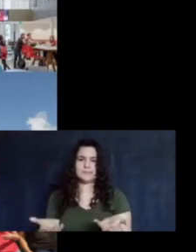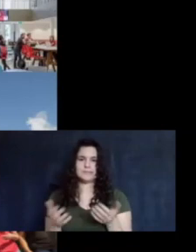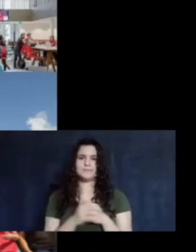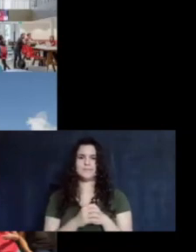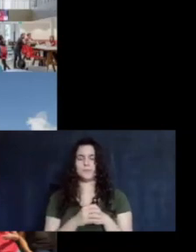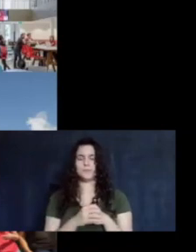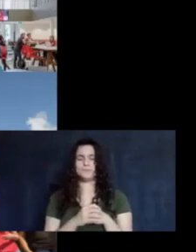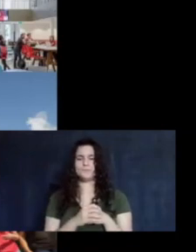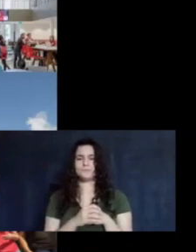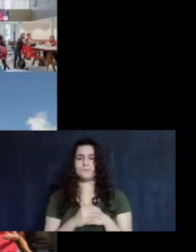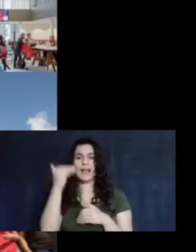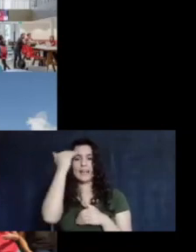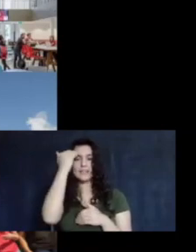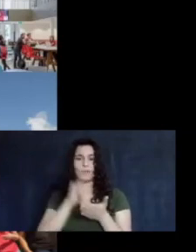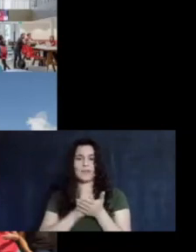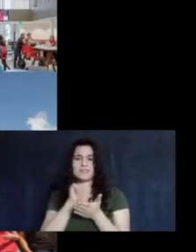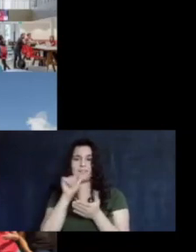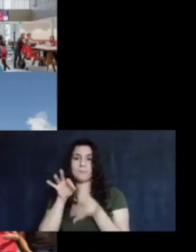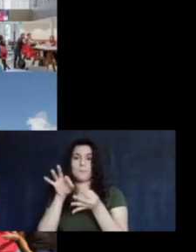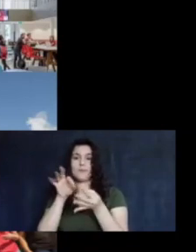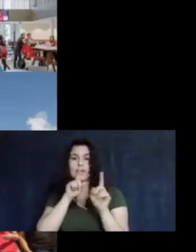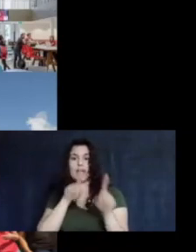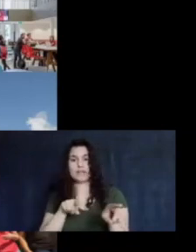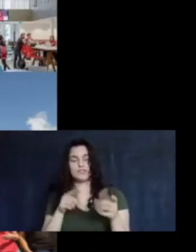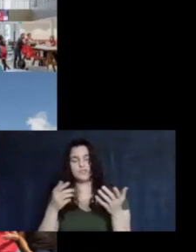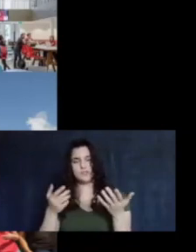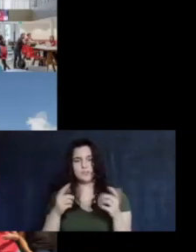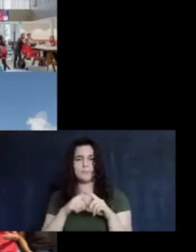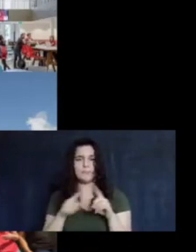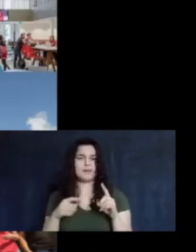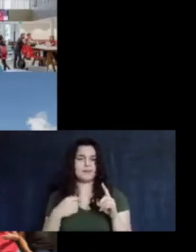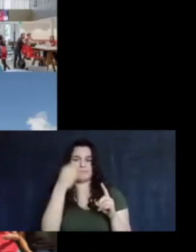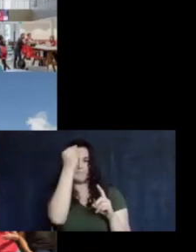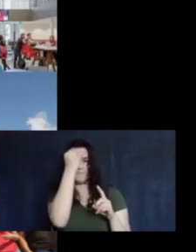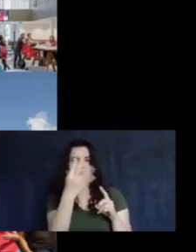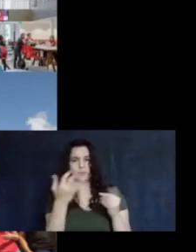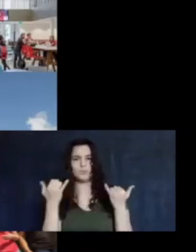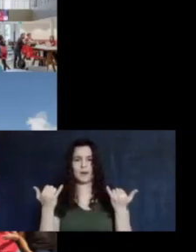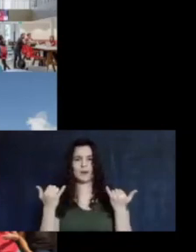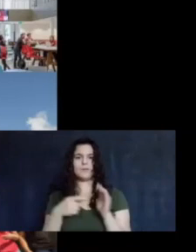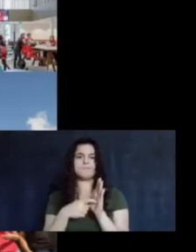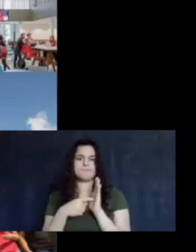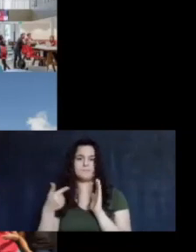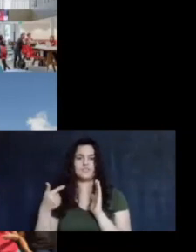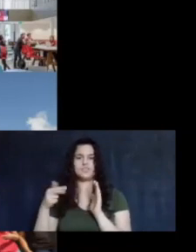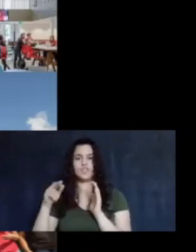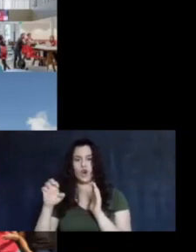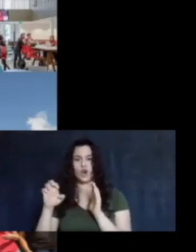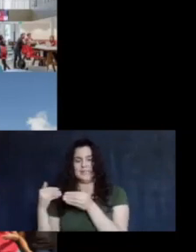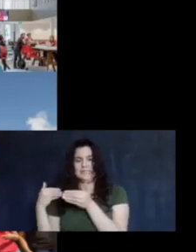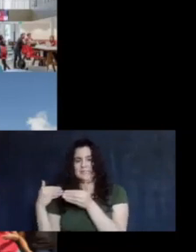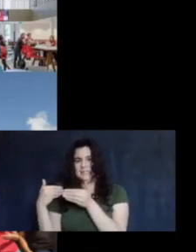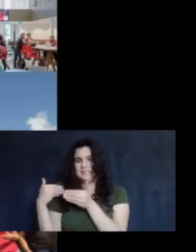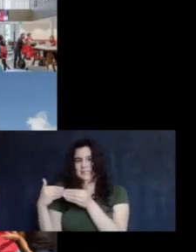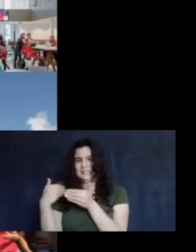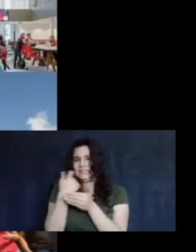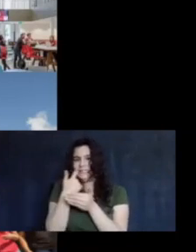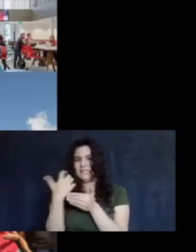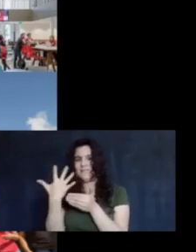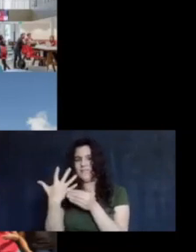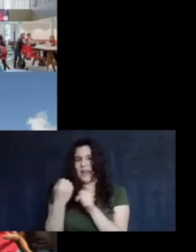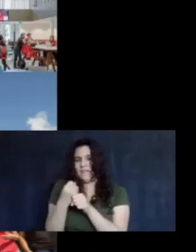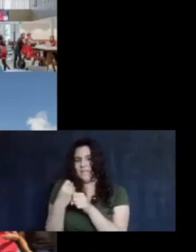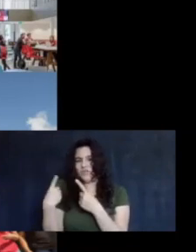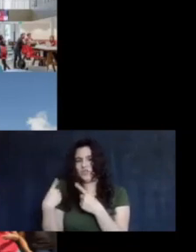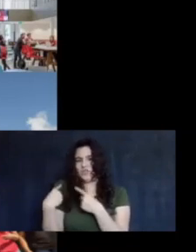I know it's not a great answer other than to tell you right now, you have to have a GRE under 5 years, and we use that score and combine it